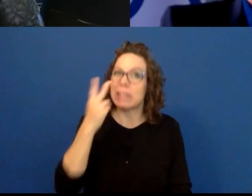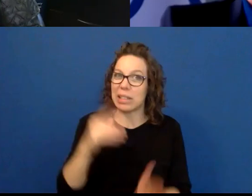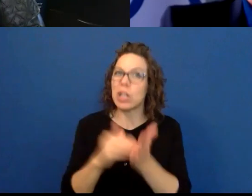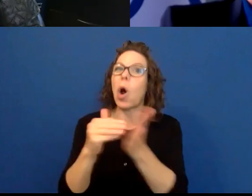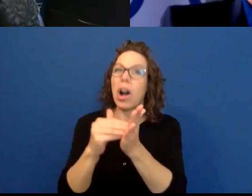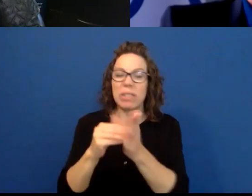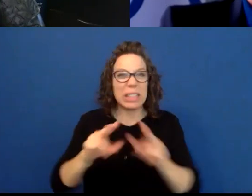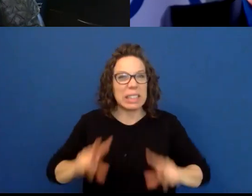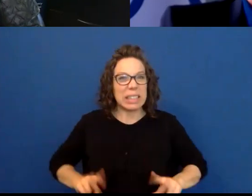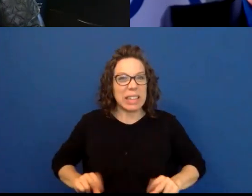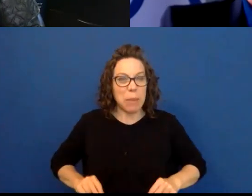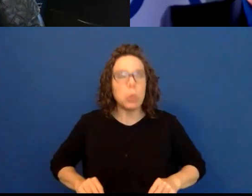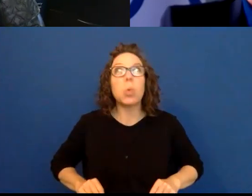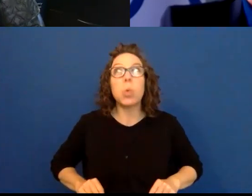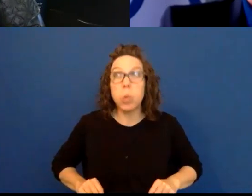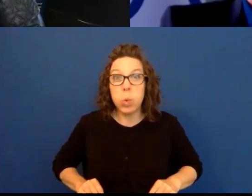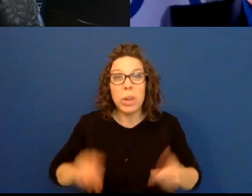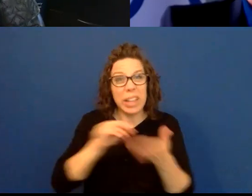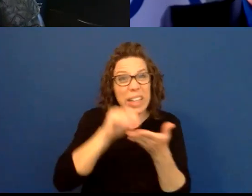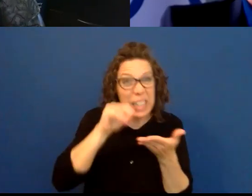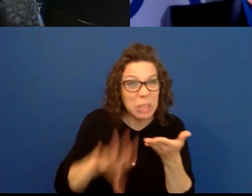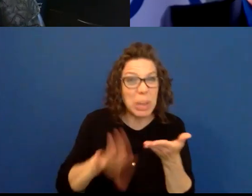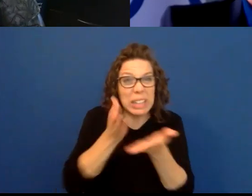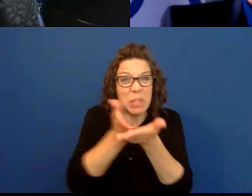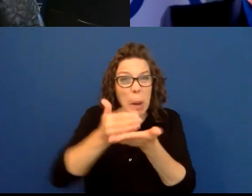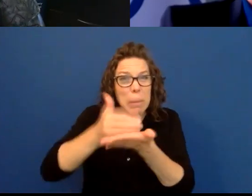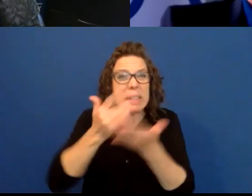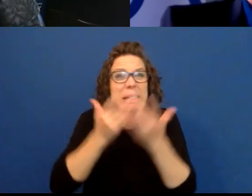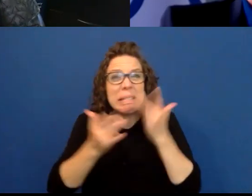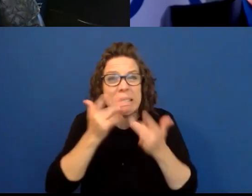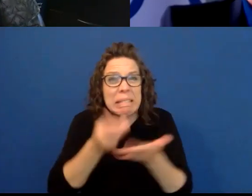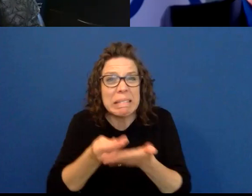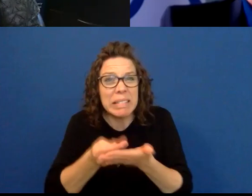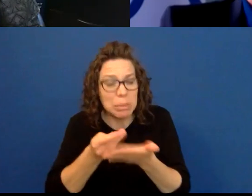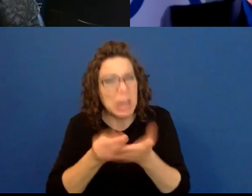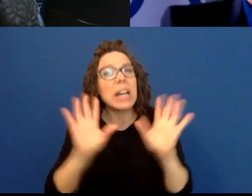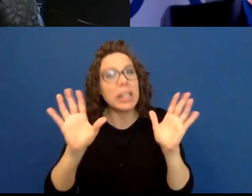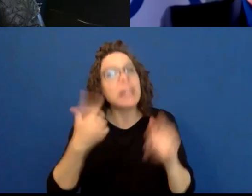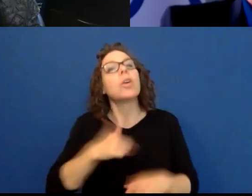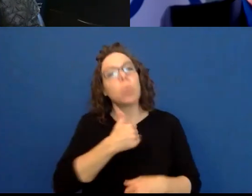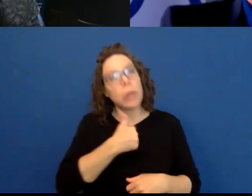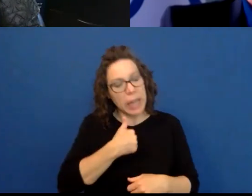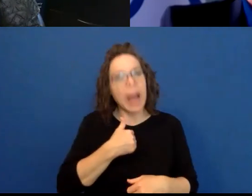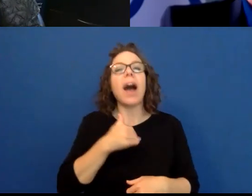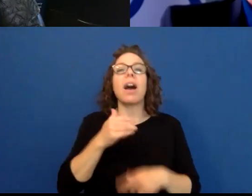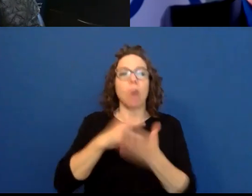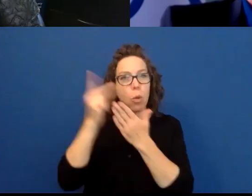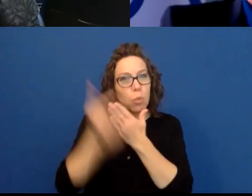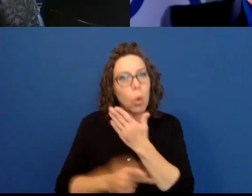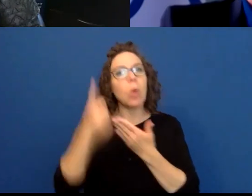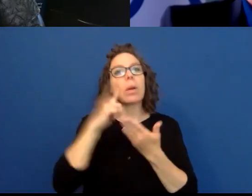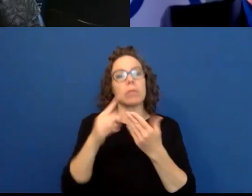family budgets, even in non-COVID times. No state or federal safety net program